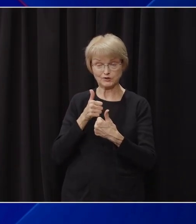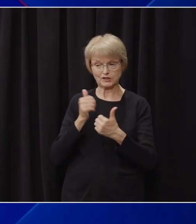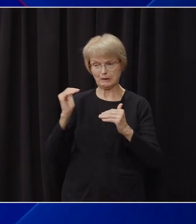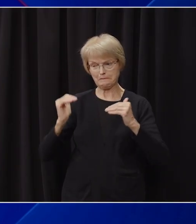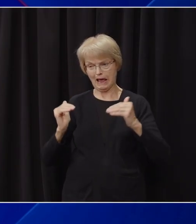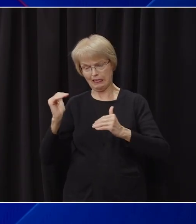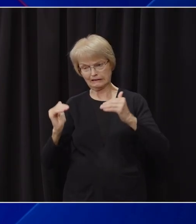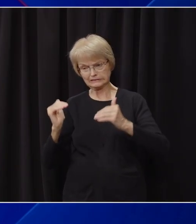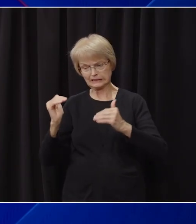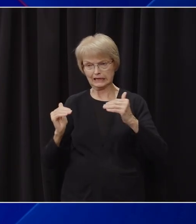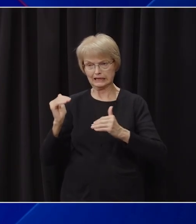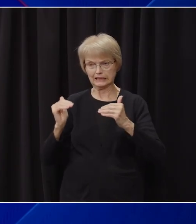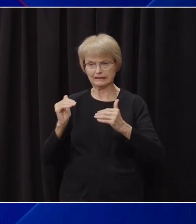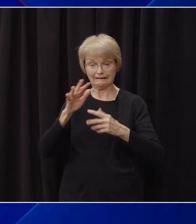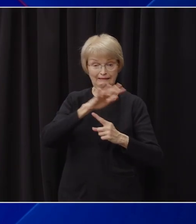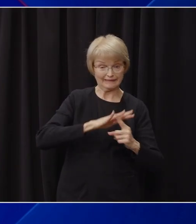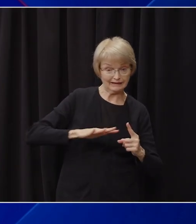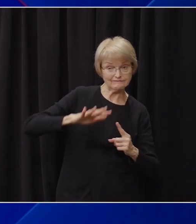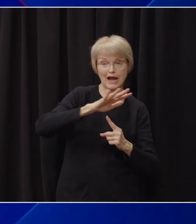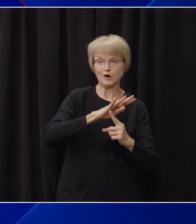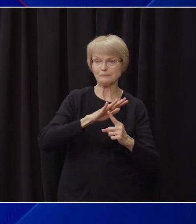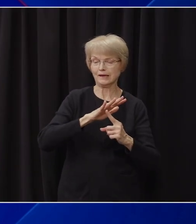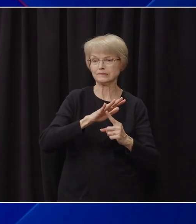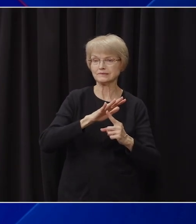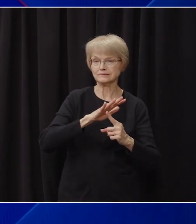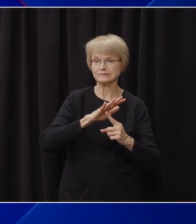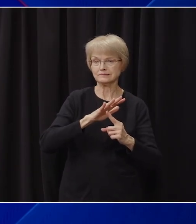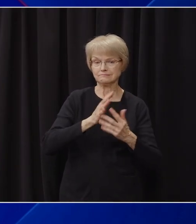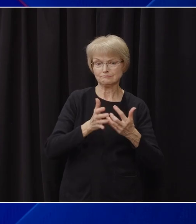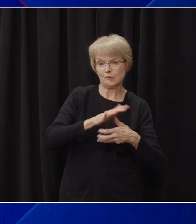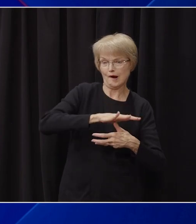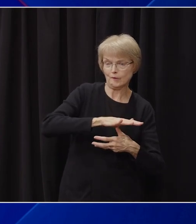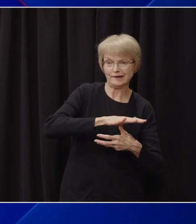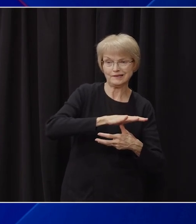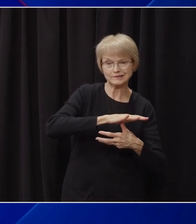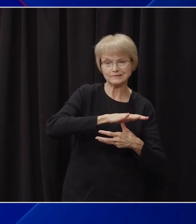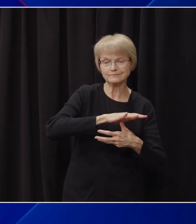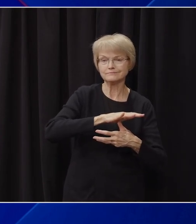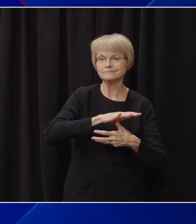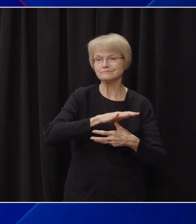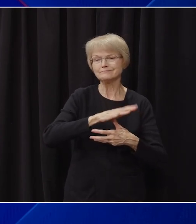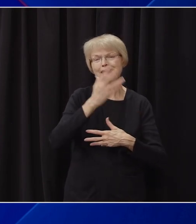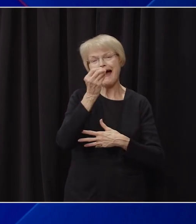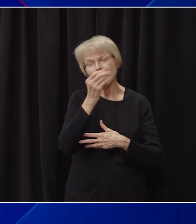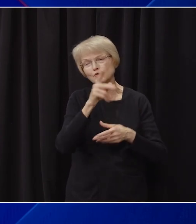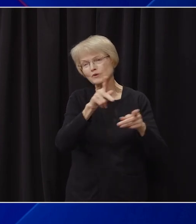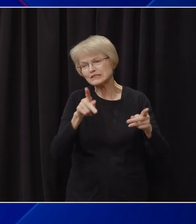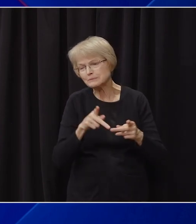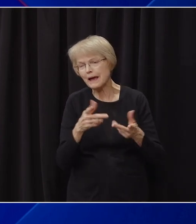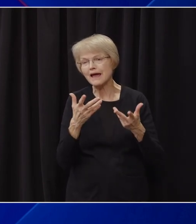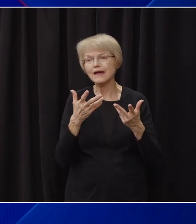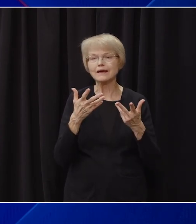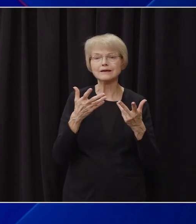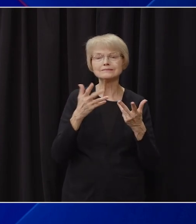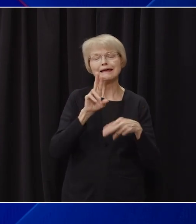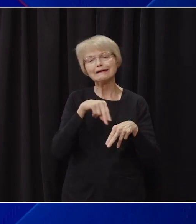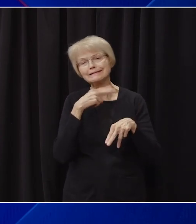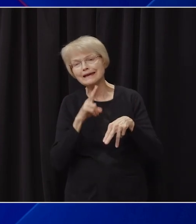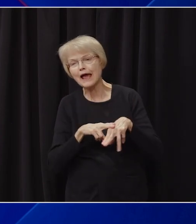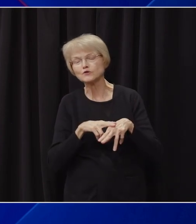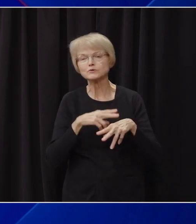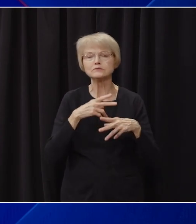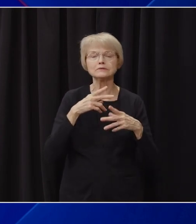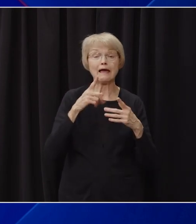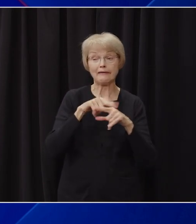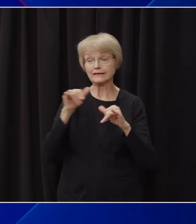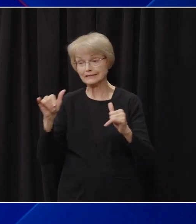balancing the environmental priorities of it, being an outdoor space, wanting to be very natural, and also